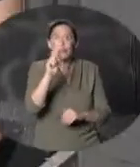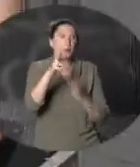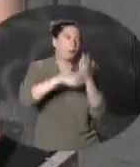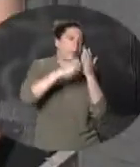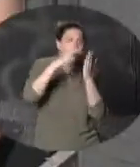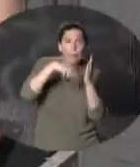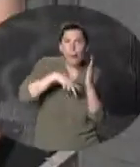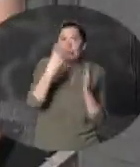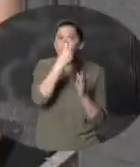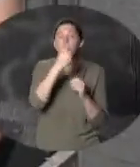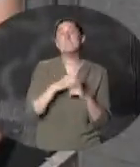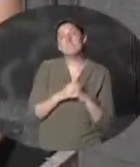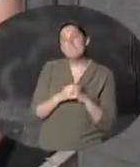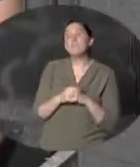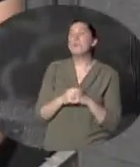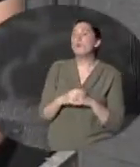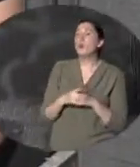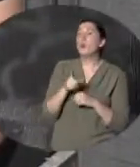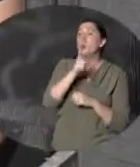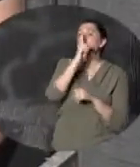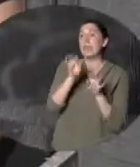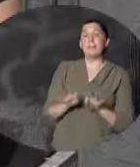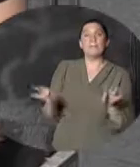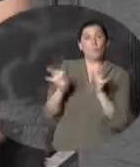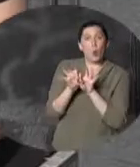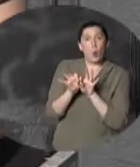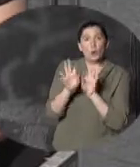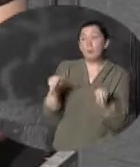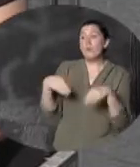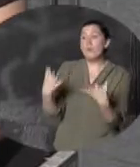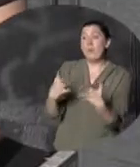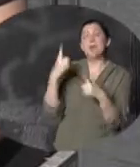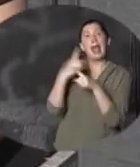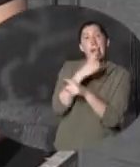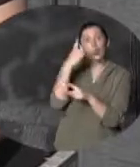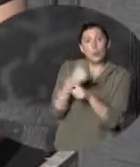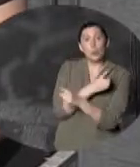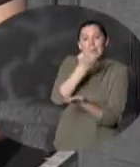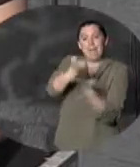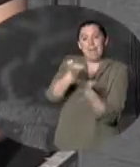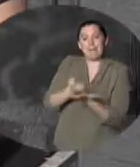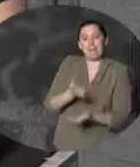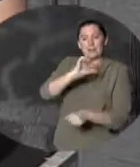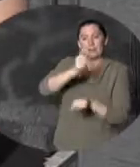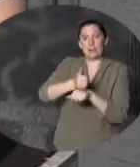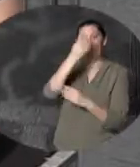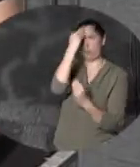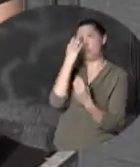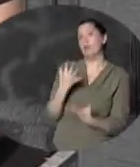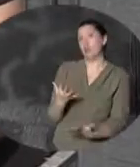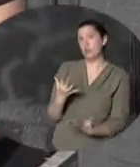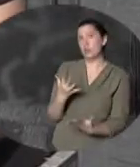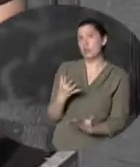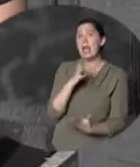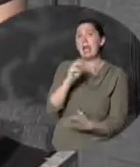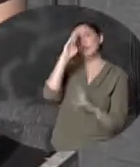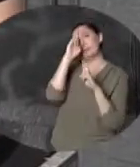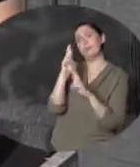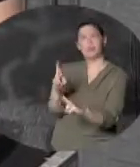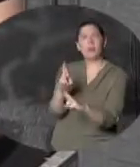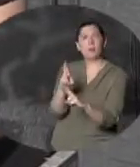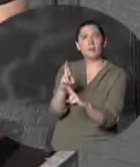Right. So I think the most important thing is to provide them with accurate evidence-based information and do it in a respectful